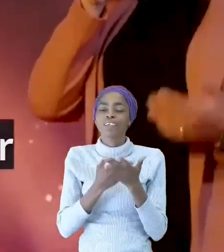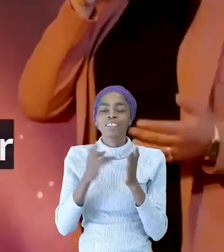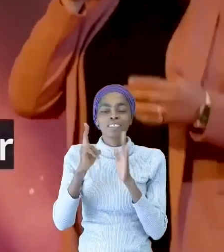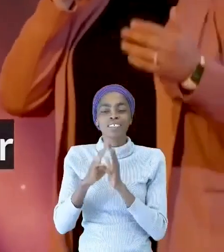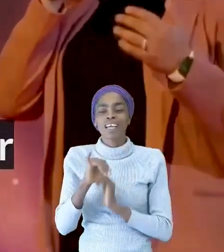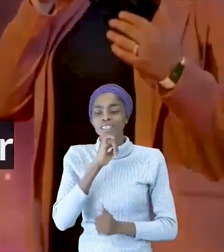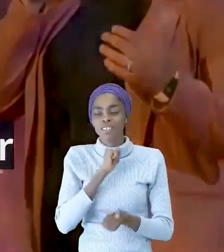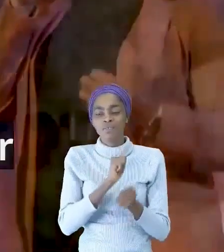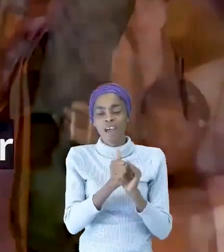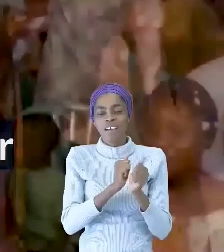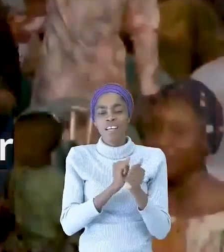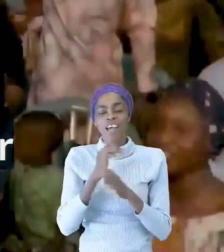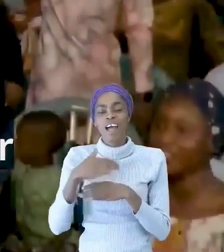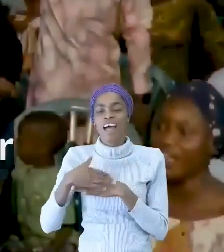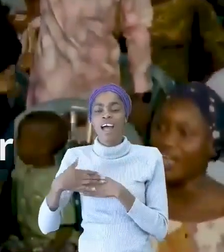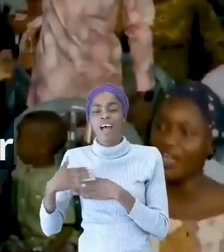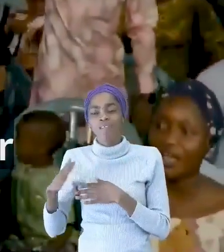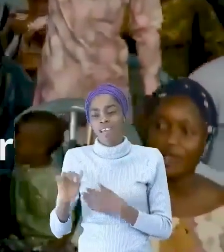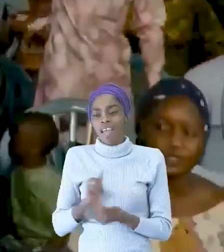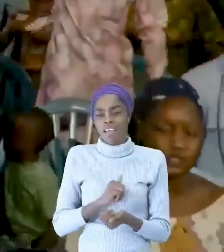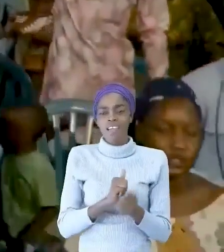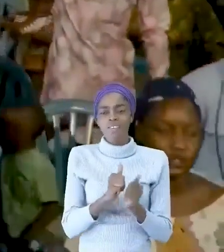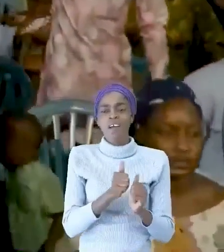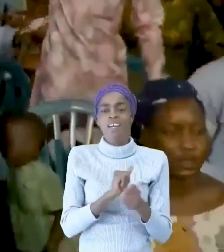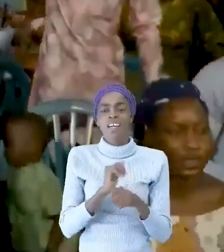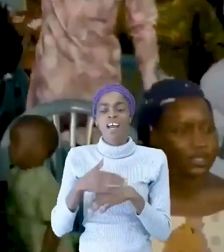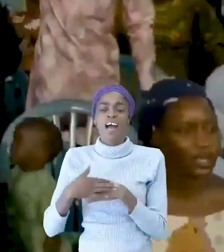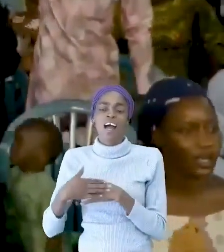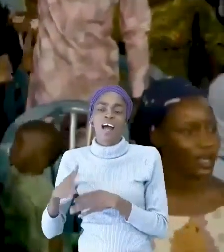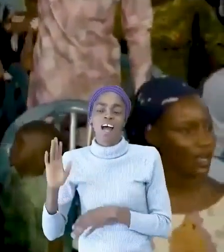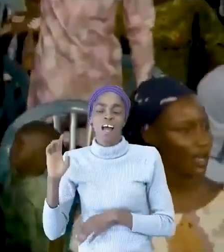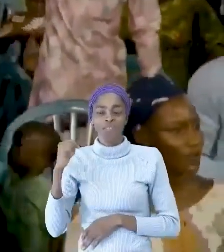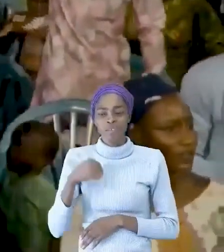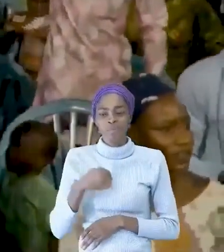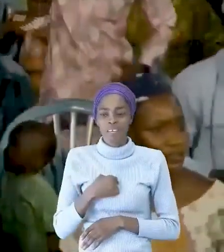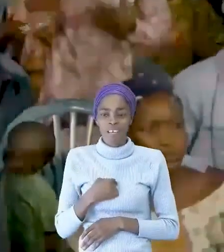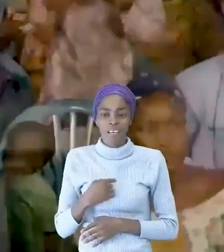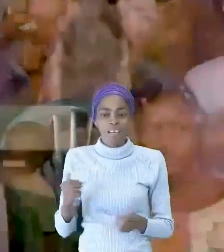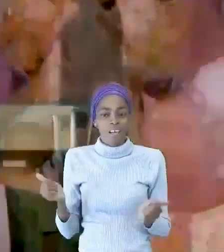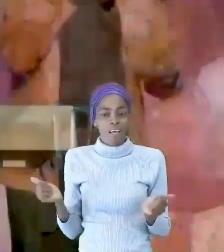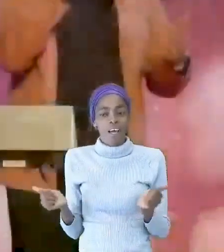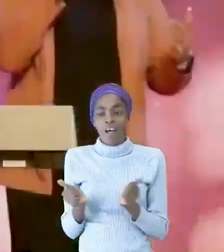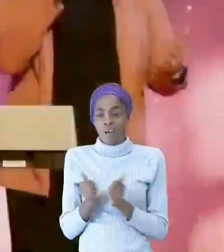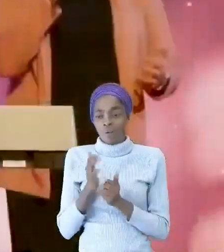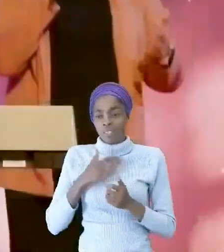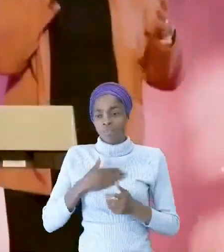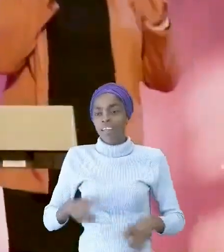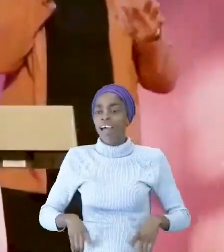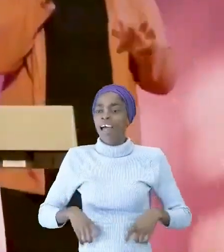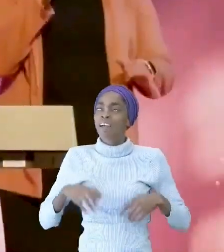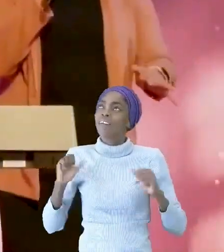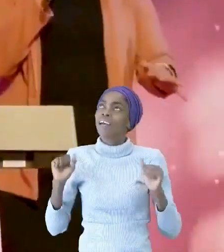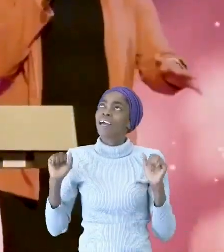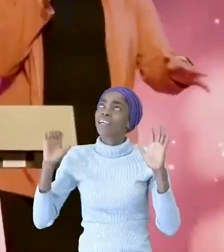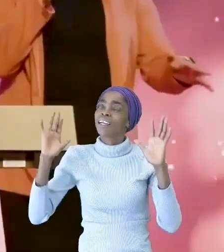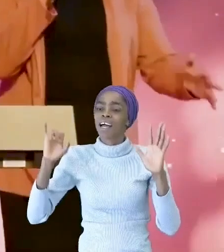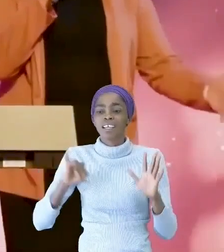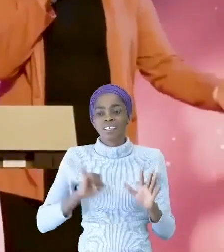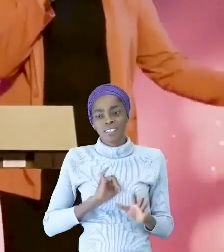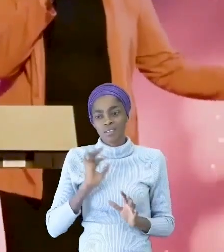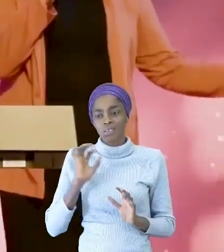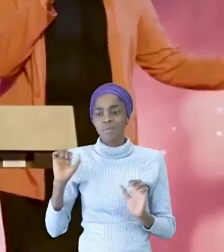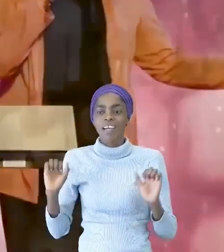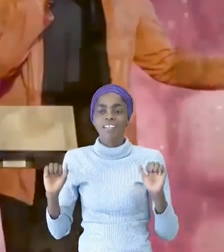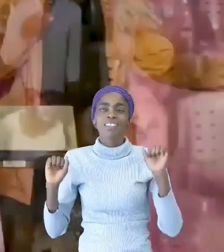your goodness is running after me. It's running after with my life laid down, with my life laid down.